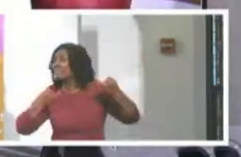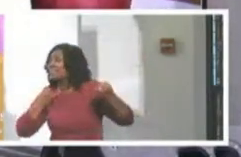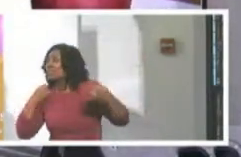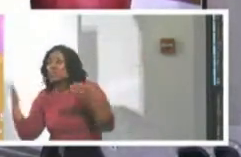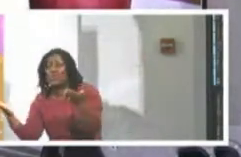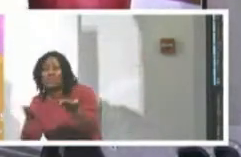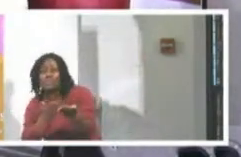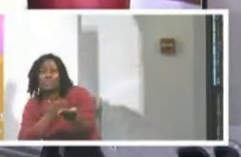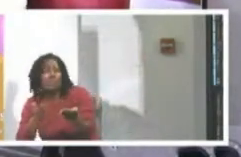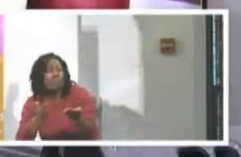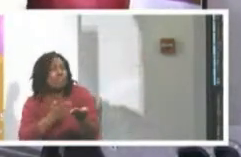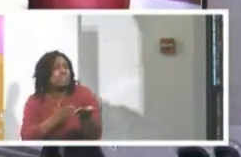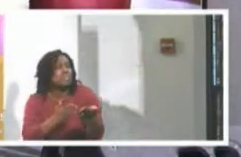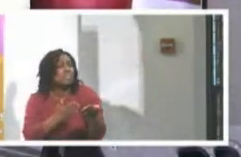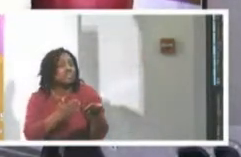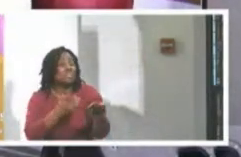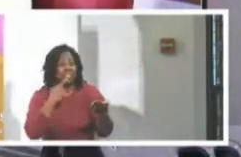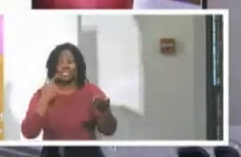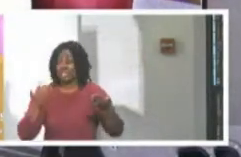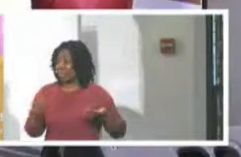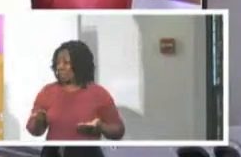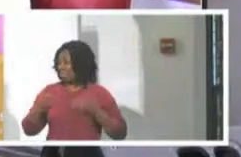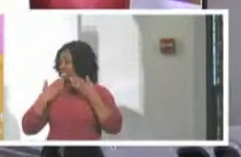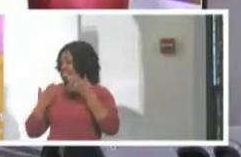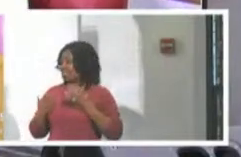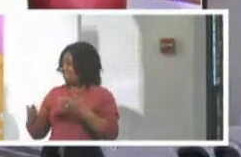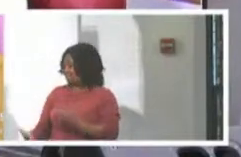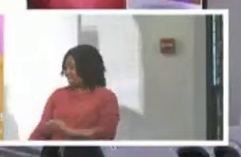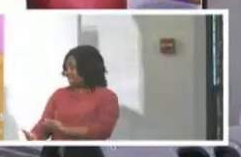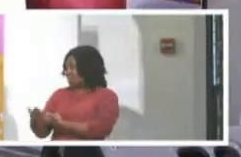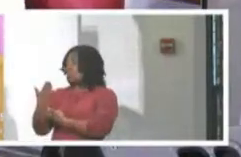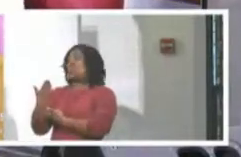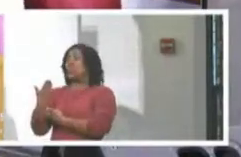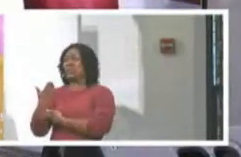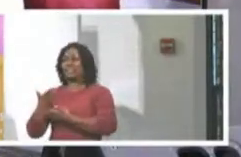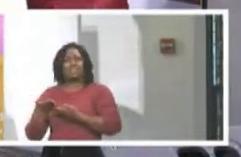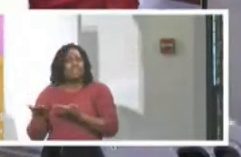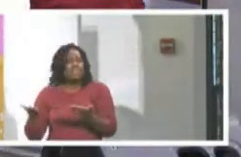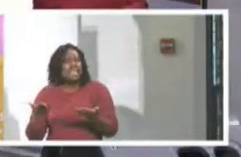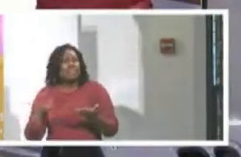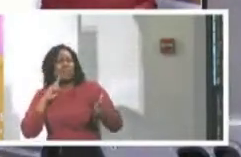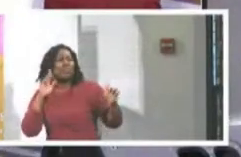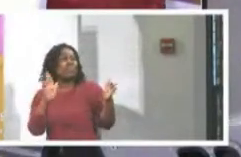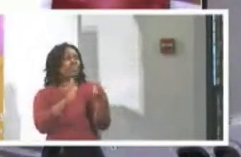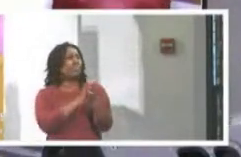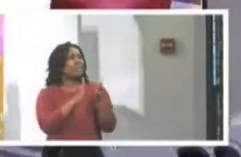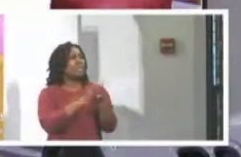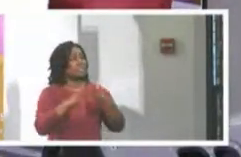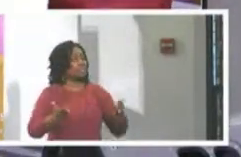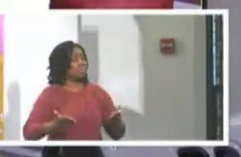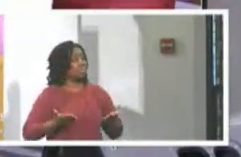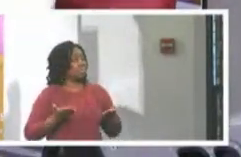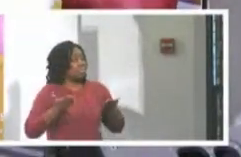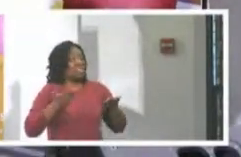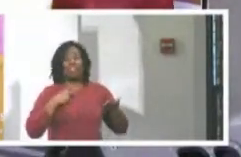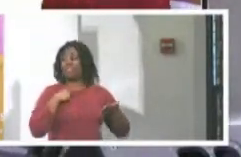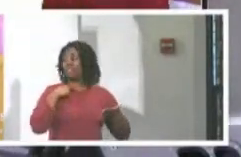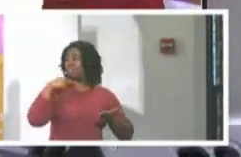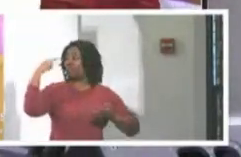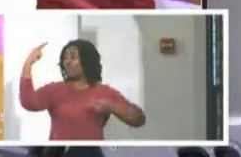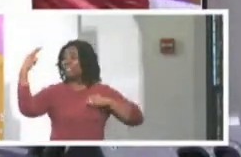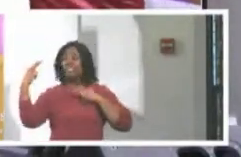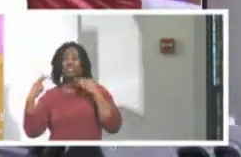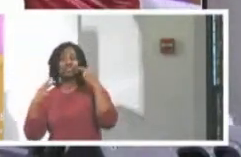psalms. And so as we give God thanks this morning, as we give God praise, and as we lift our voices